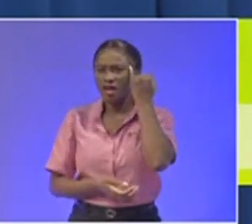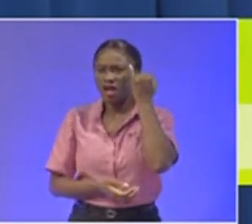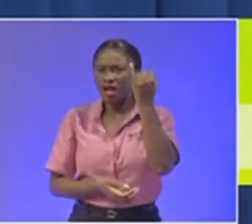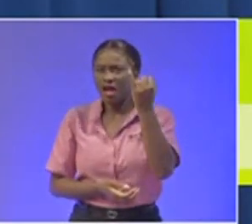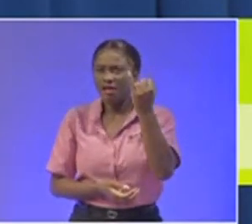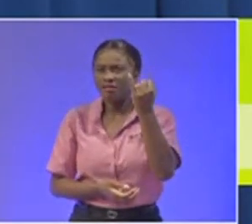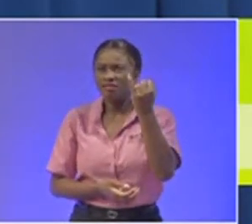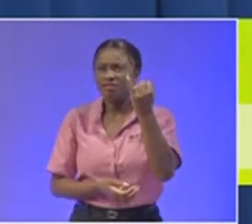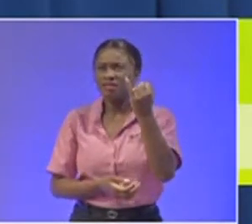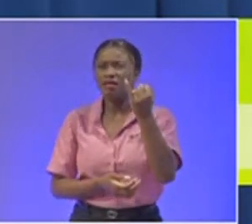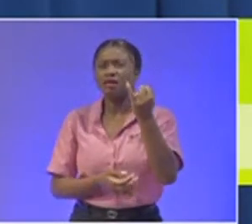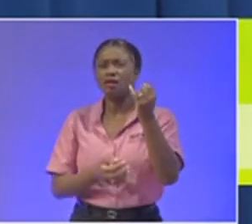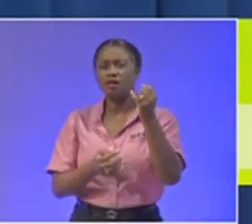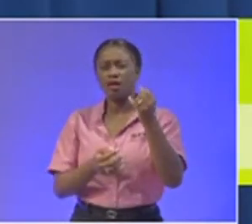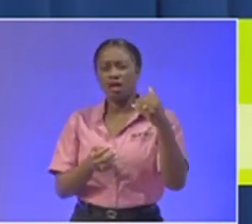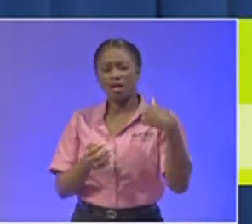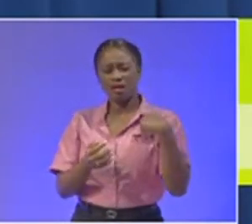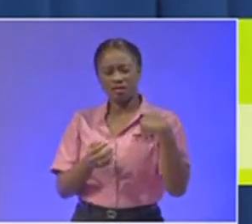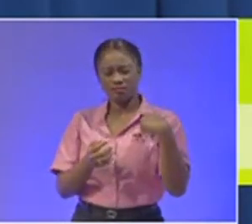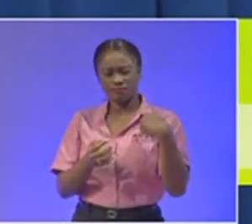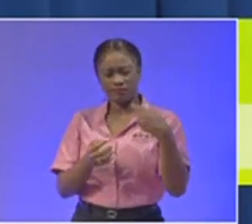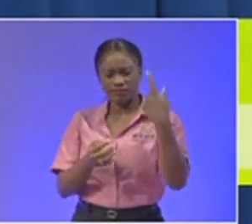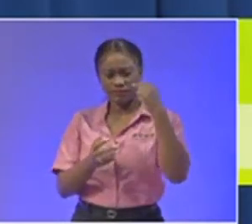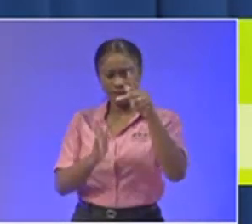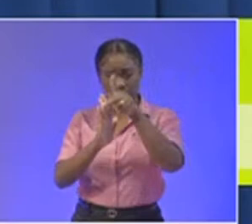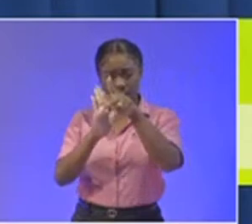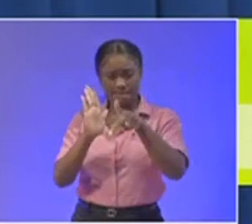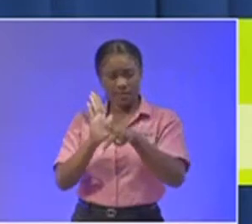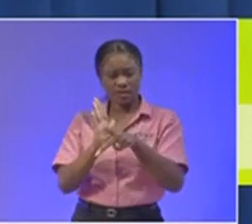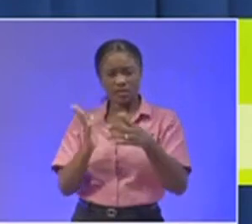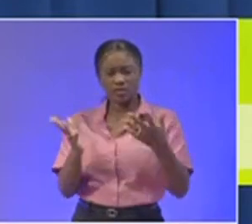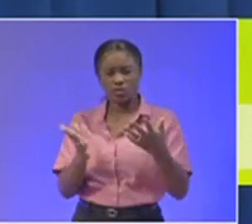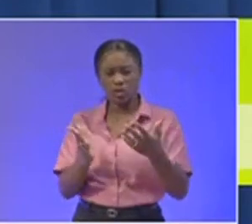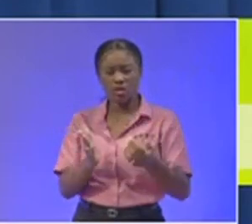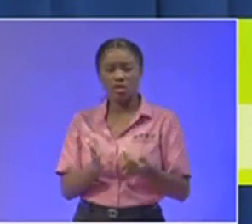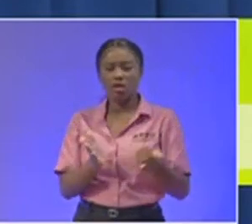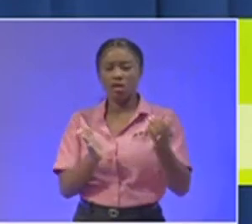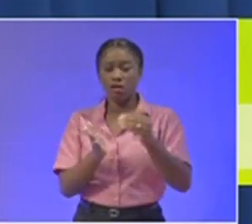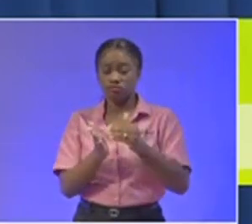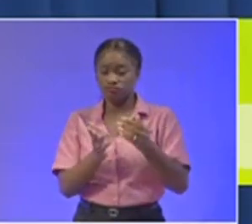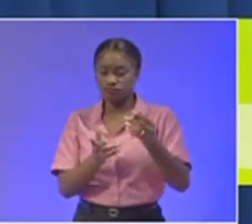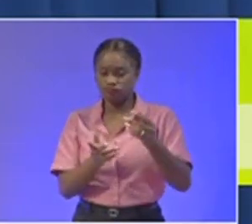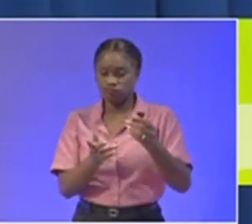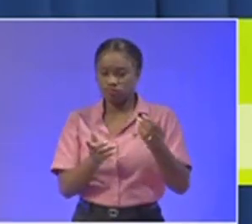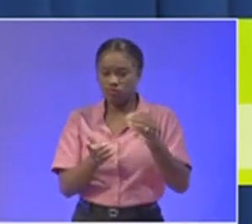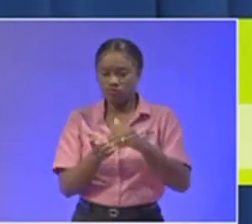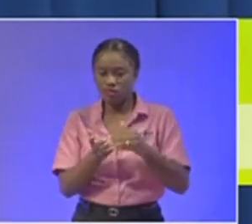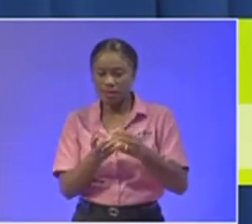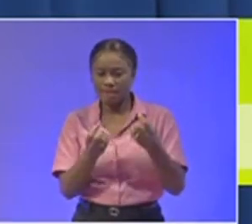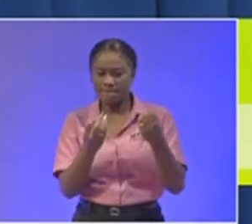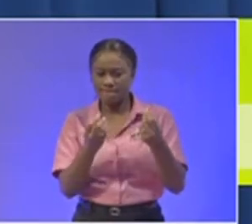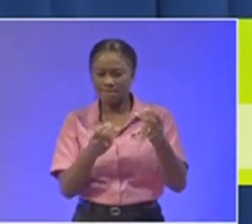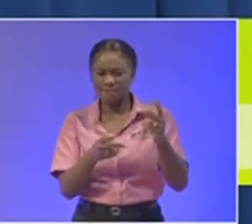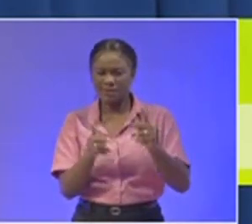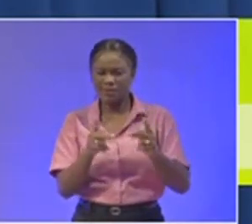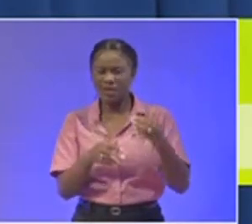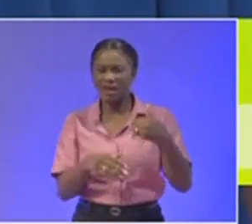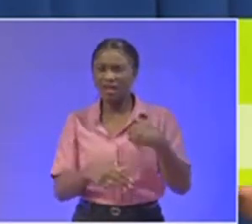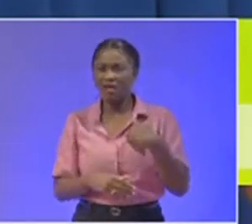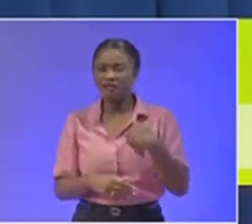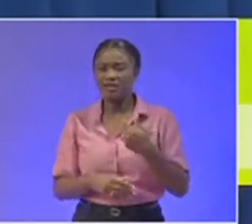with policy is the matter of standards. And oftentimes with intervention, many people have